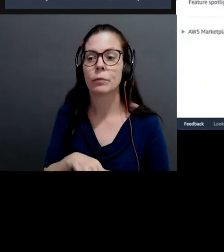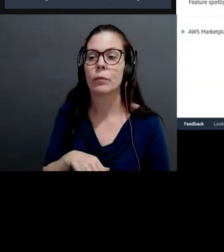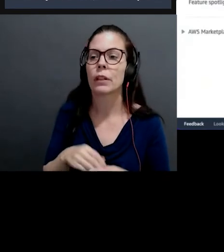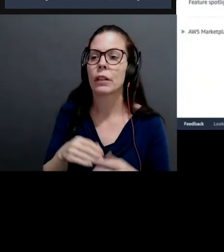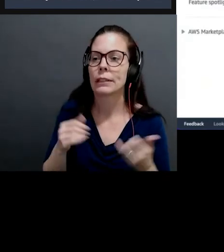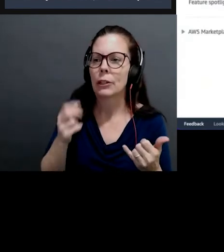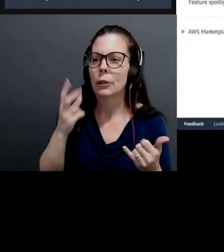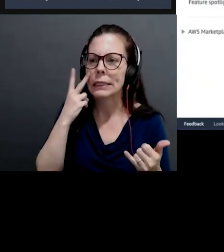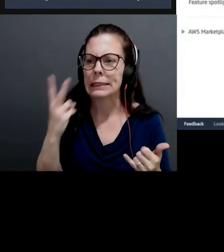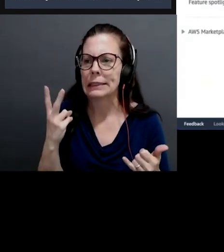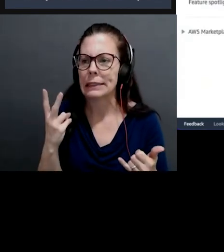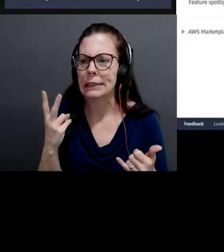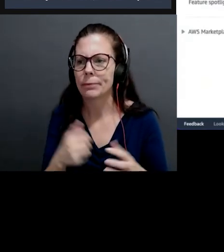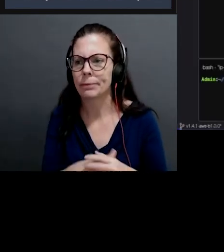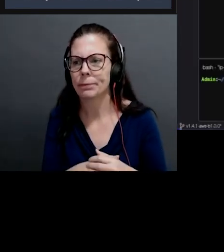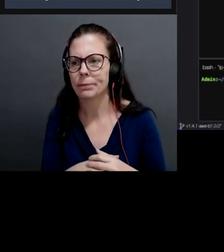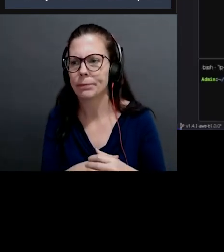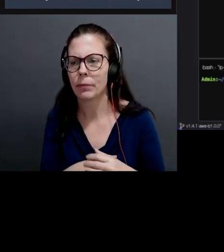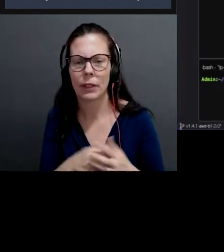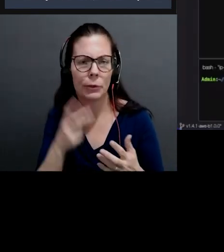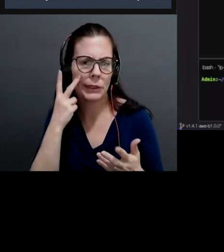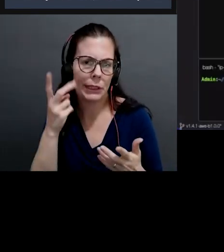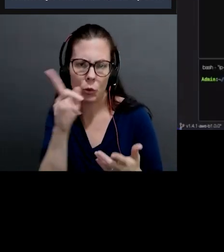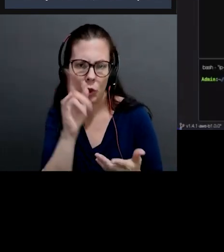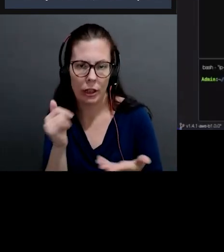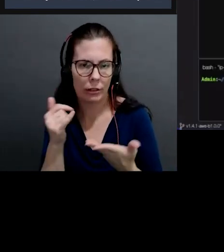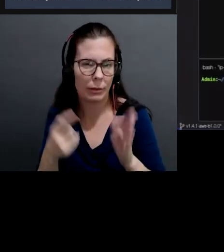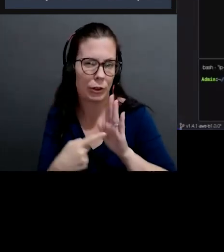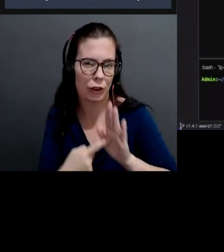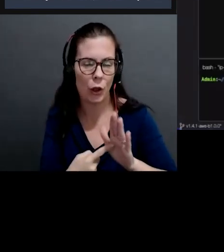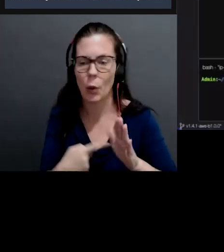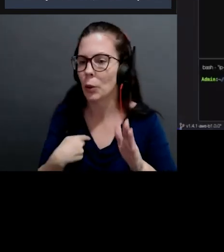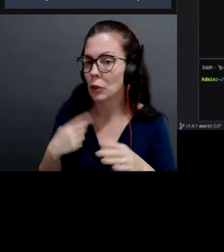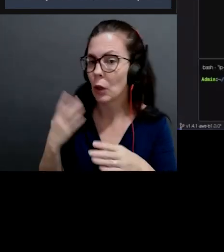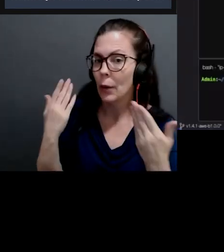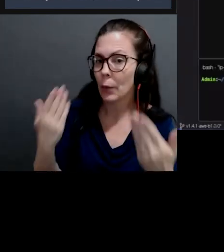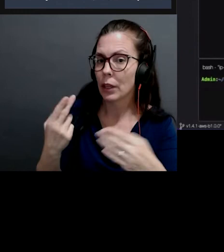that how it looks like, right? So I'm going to use